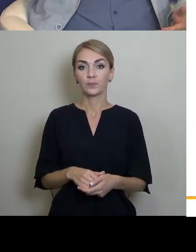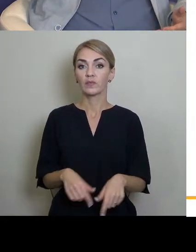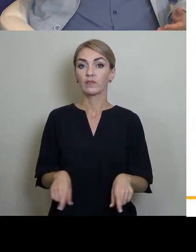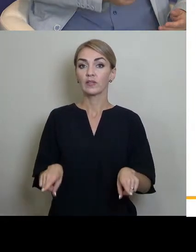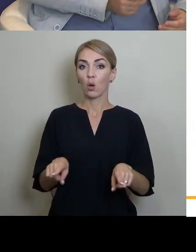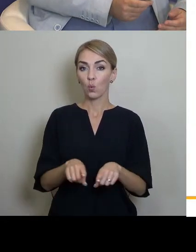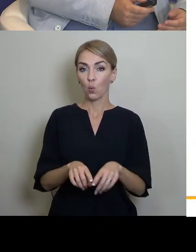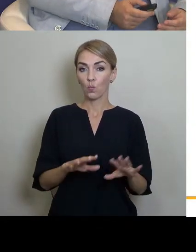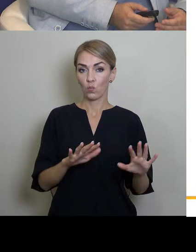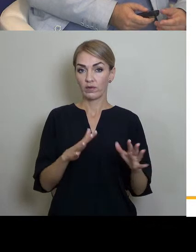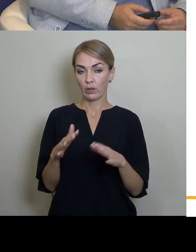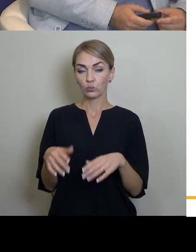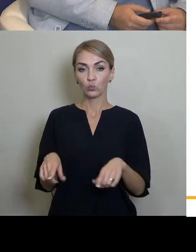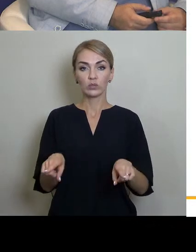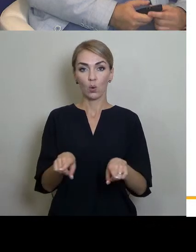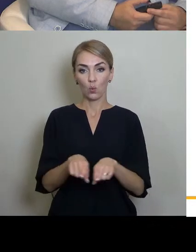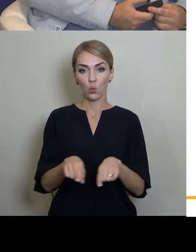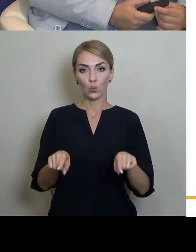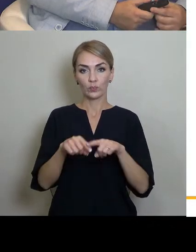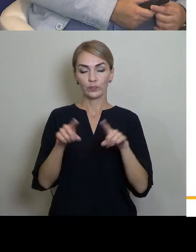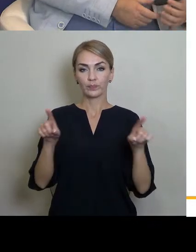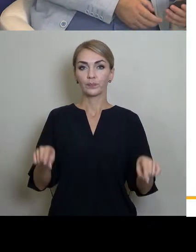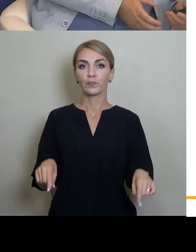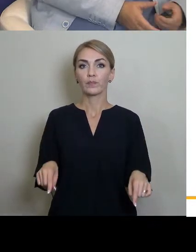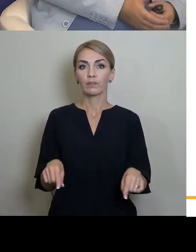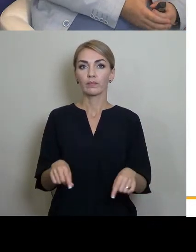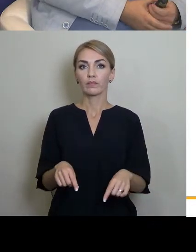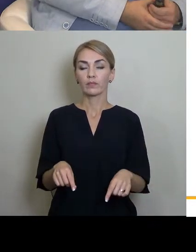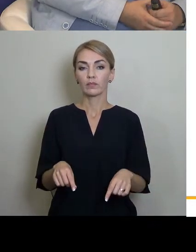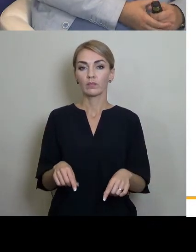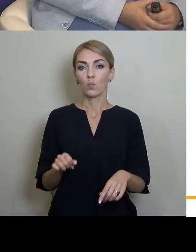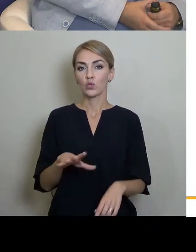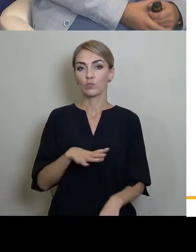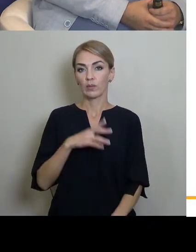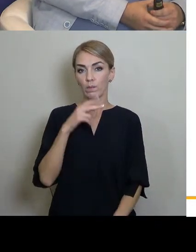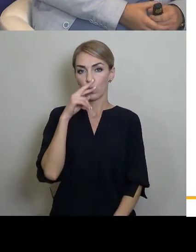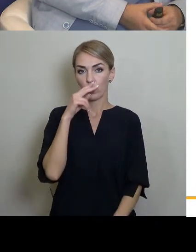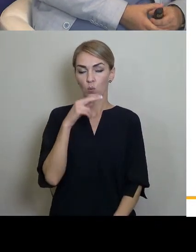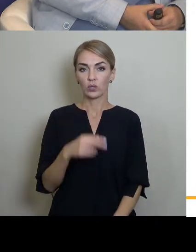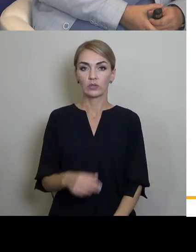and then the seal should be applied and mark them as